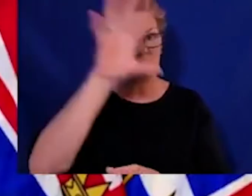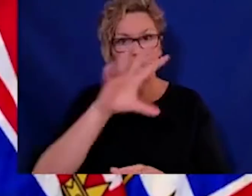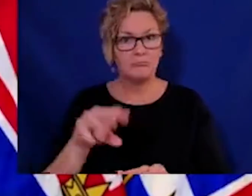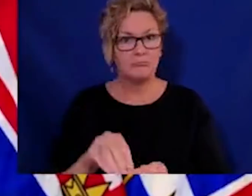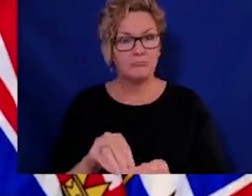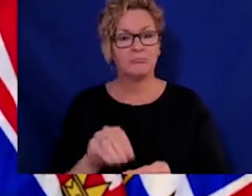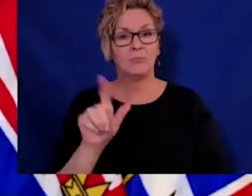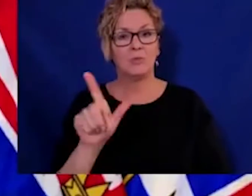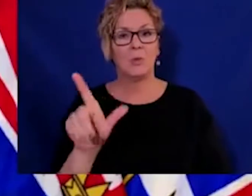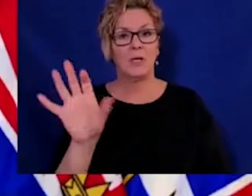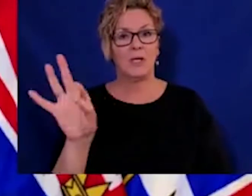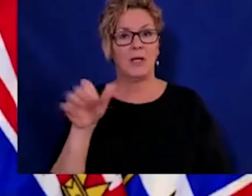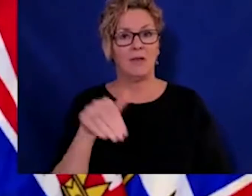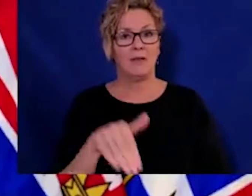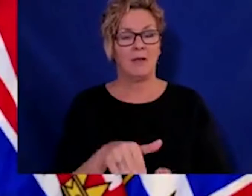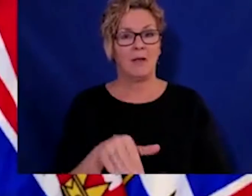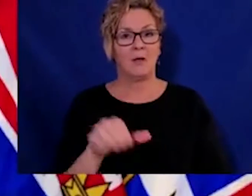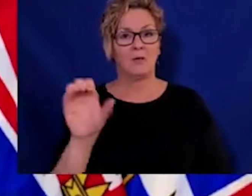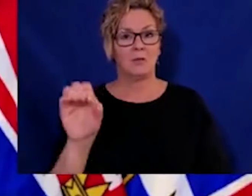British Columbia to